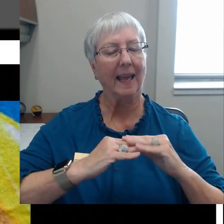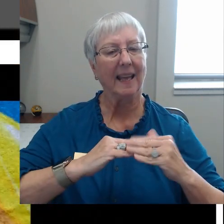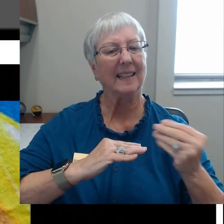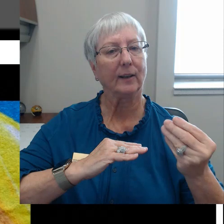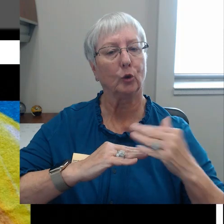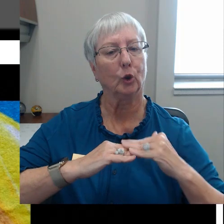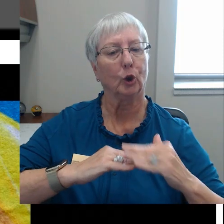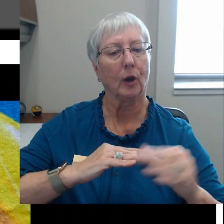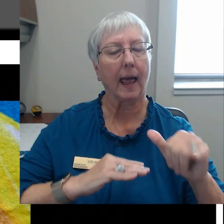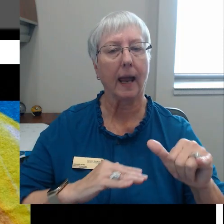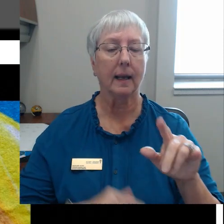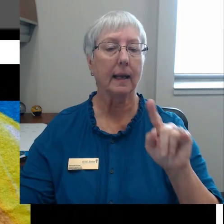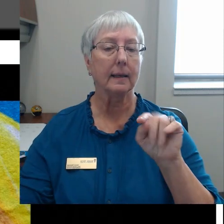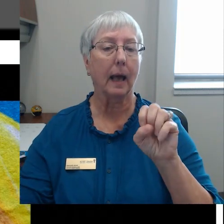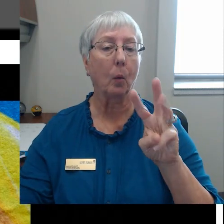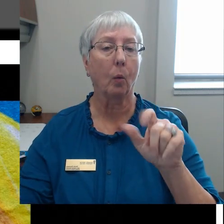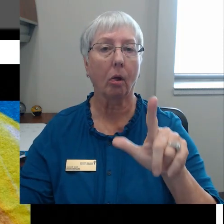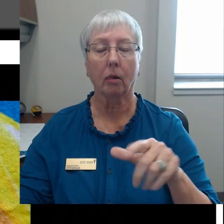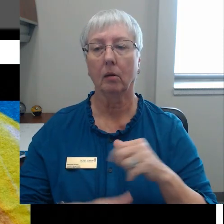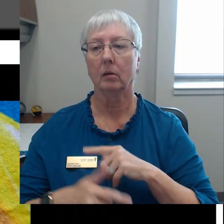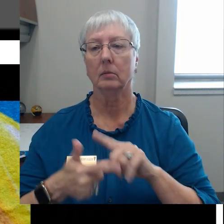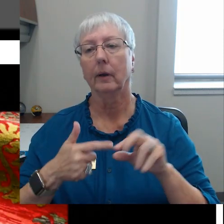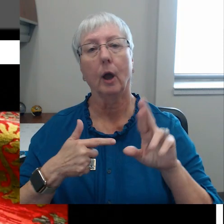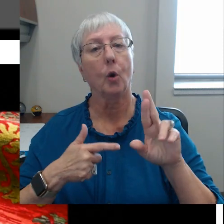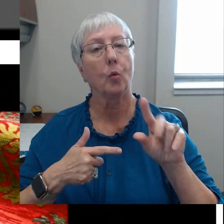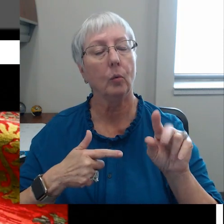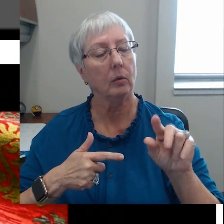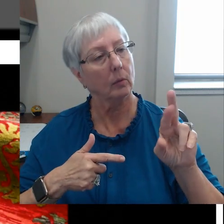towel, a rug,